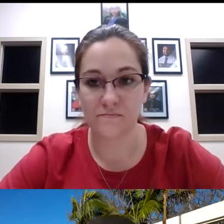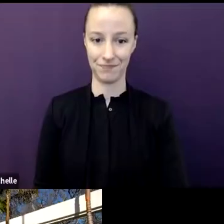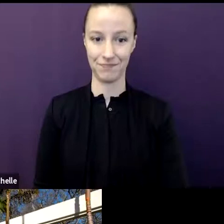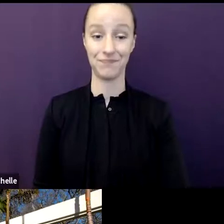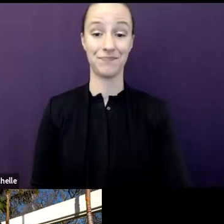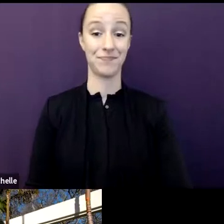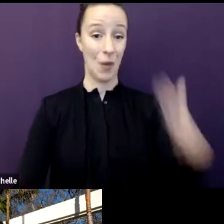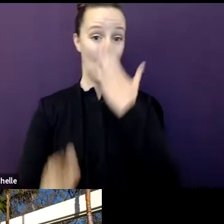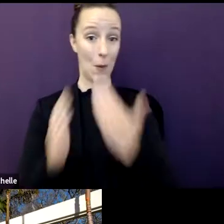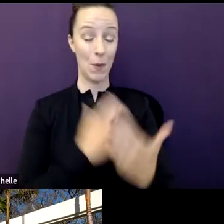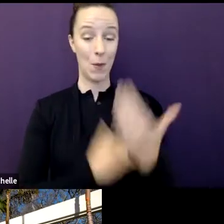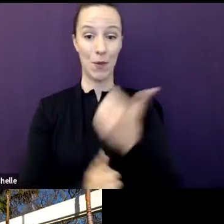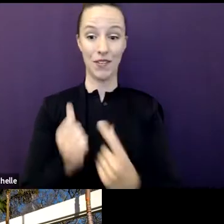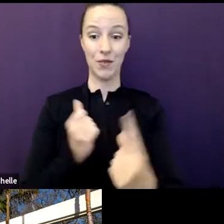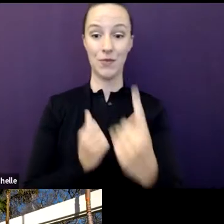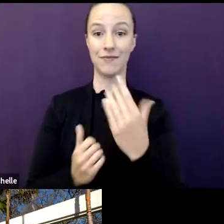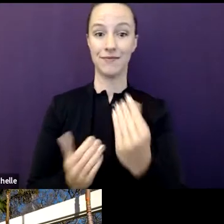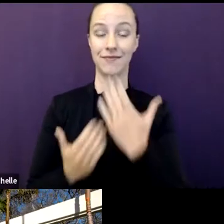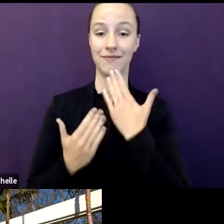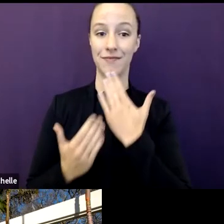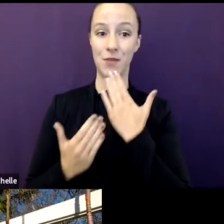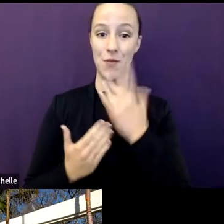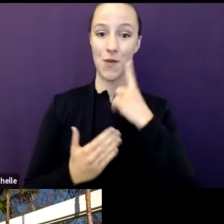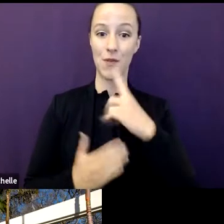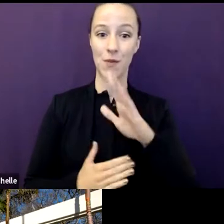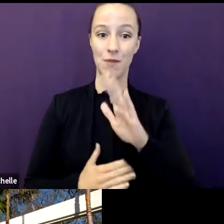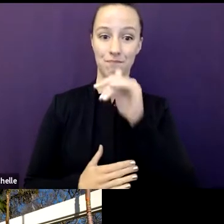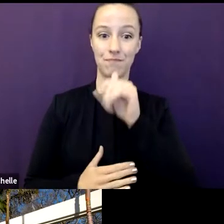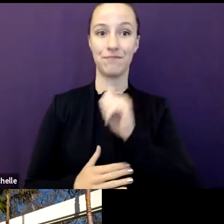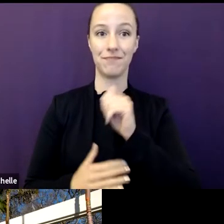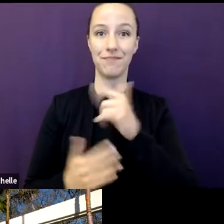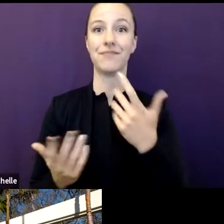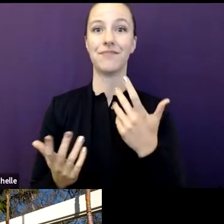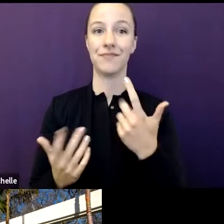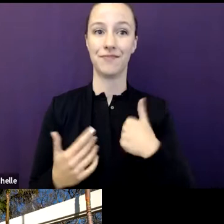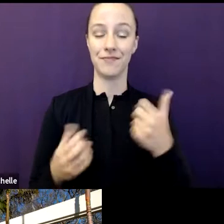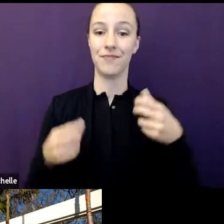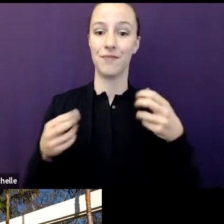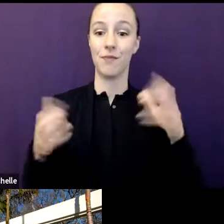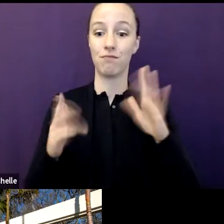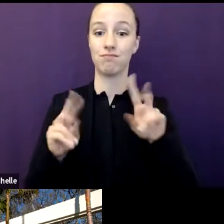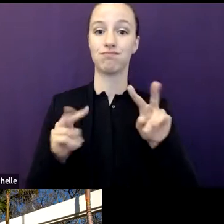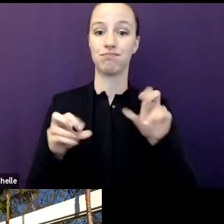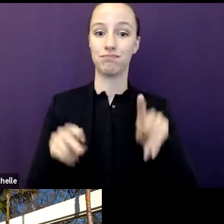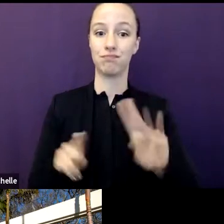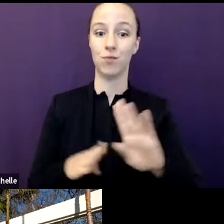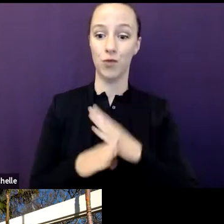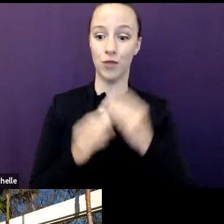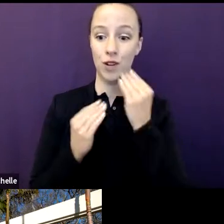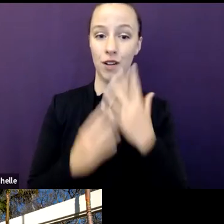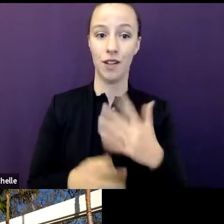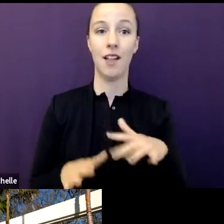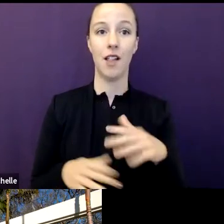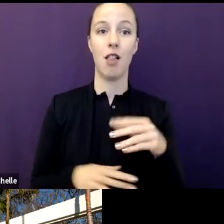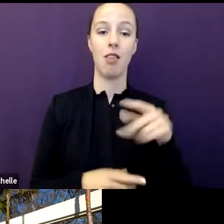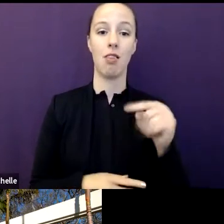Good morning, everyone, and thank you for the invitation and the opportunity to share the latest publication in the campaign for college opportunity, the Possibility